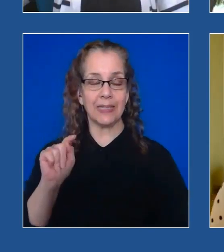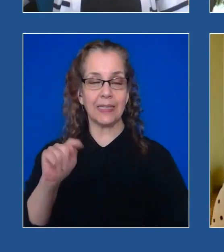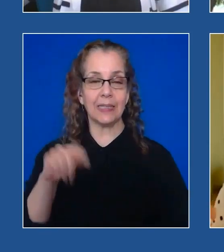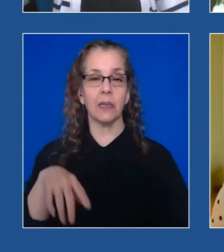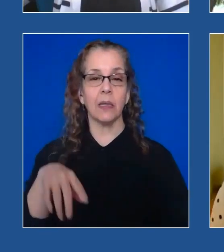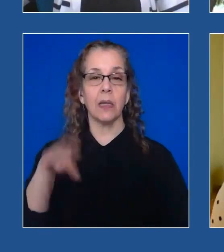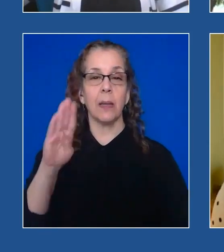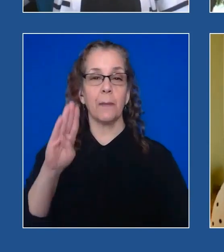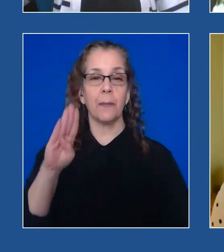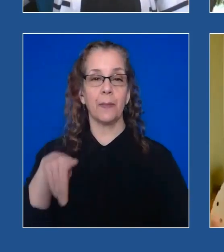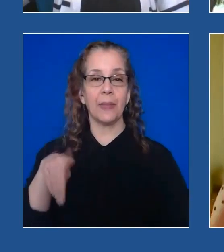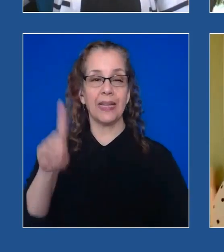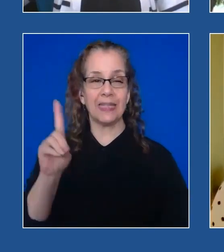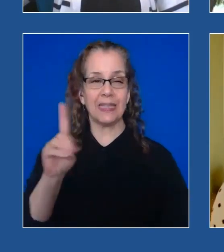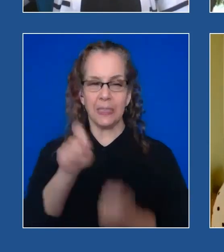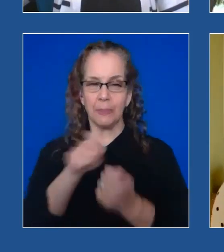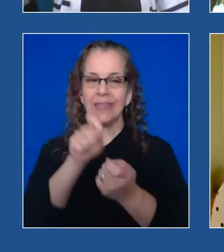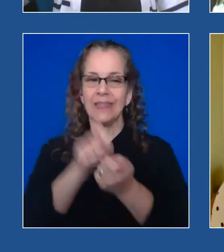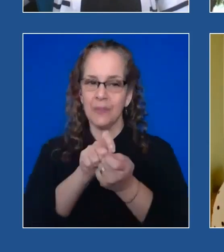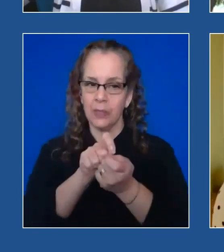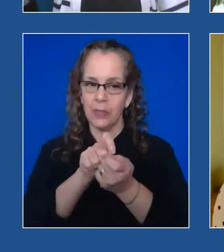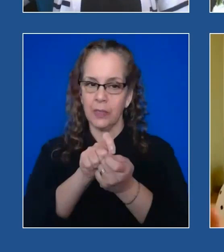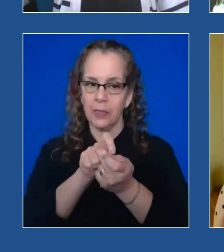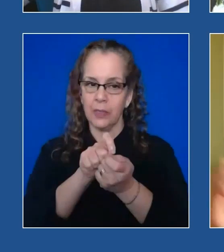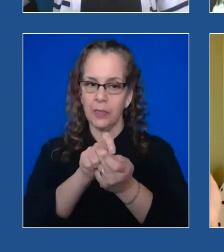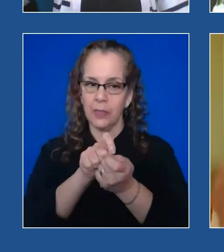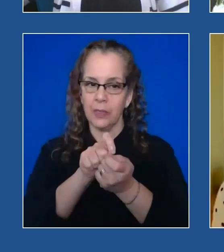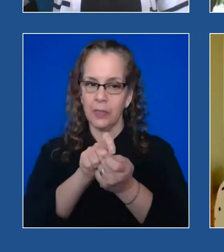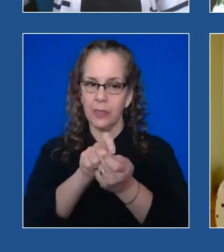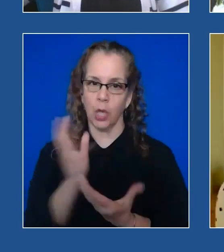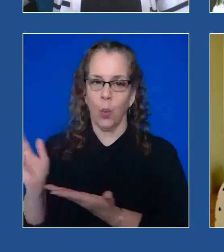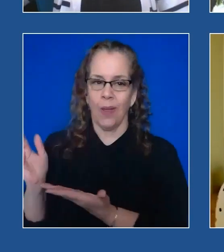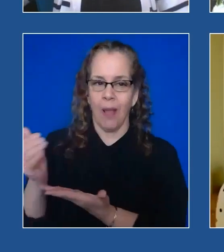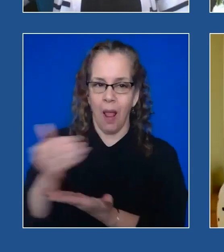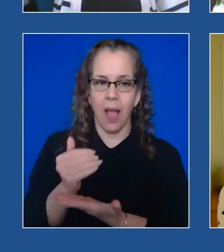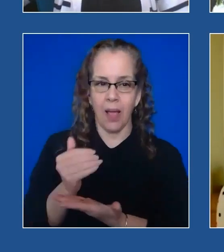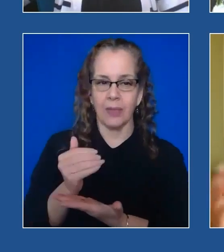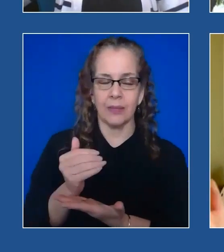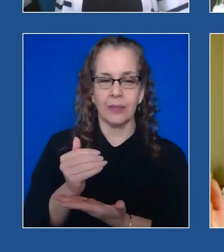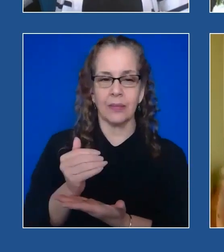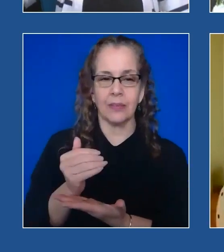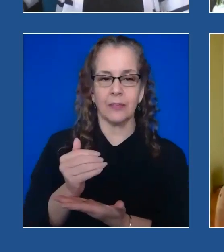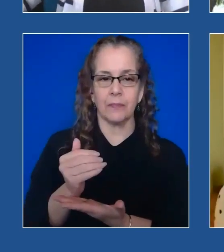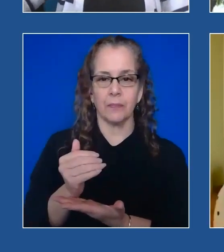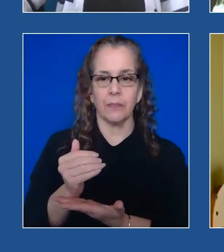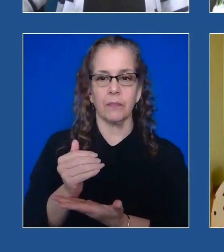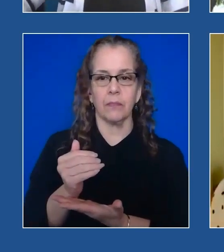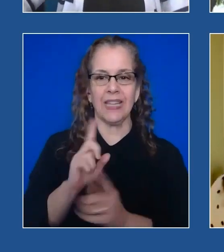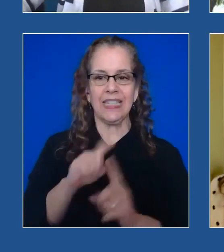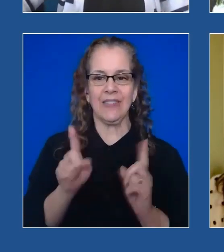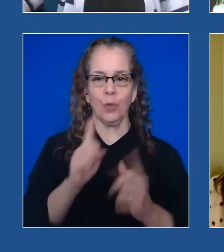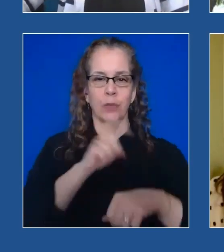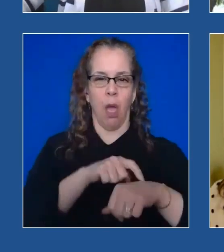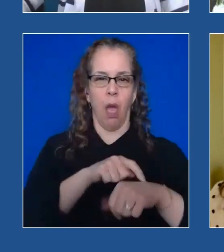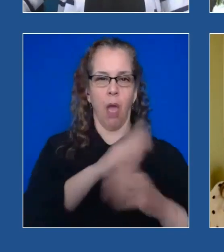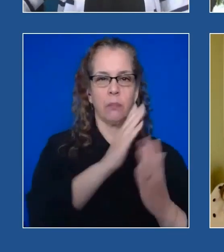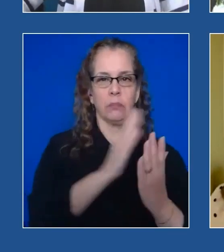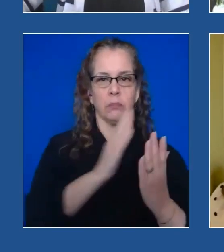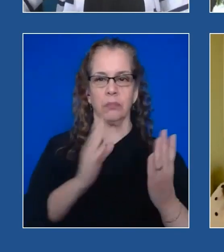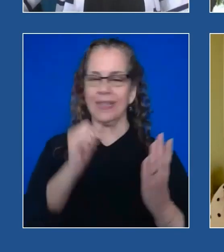specific information that we're collecting at more intervals that are less frequent throughout